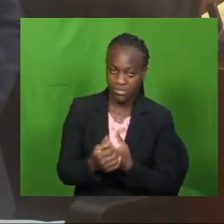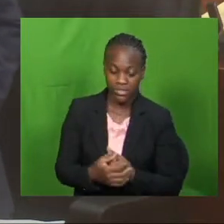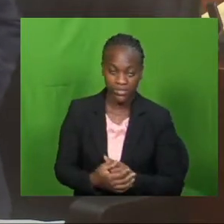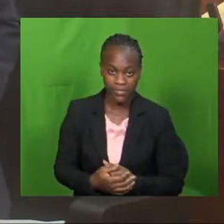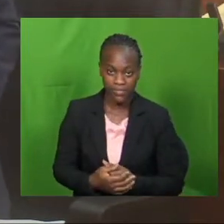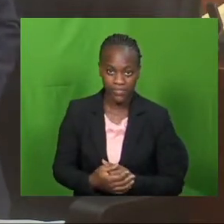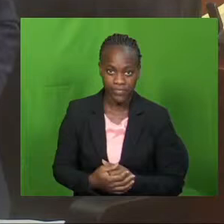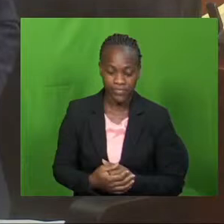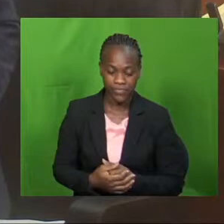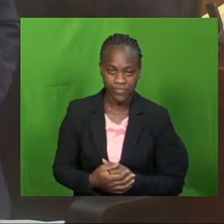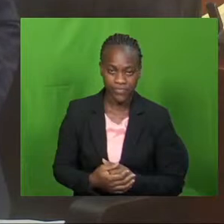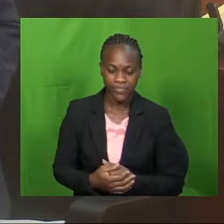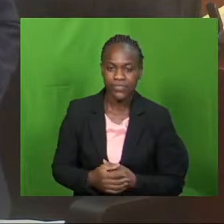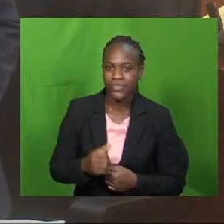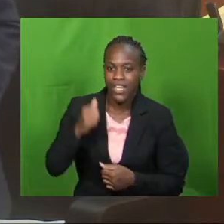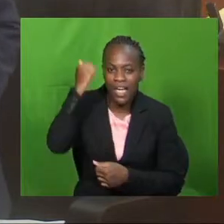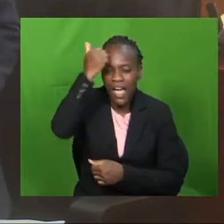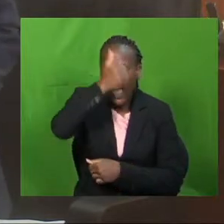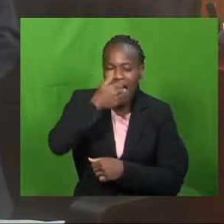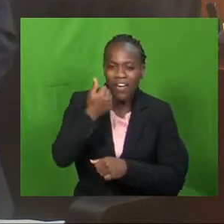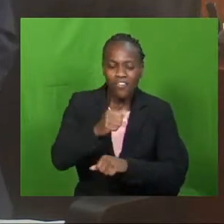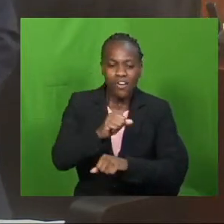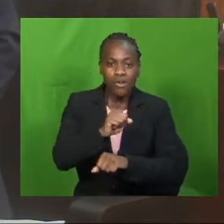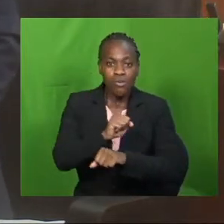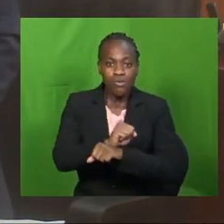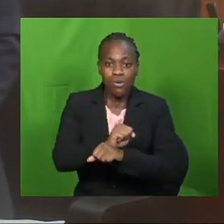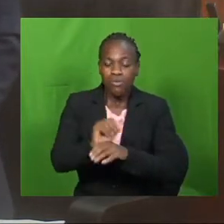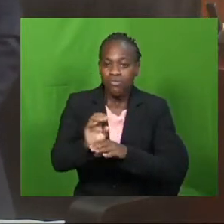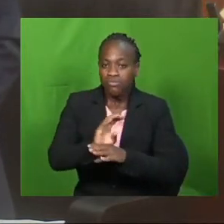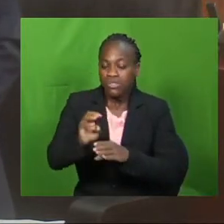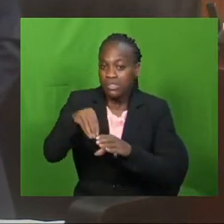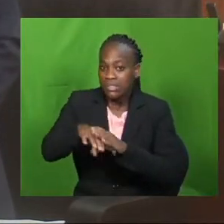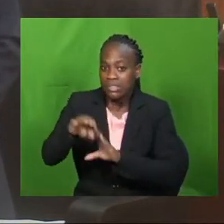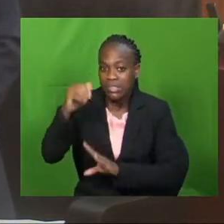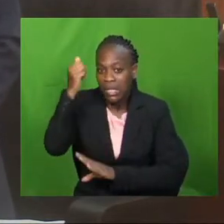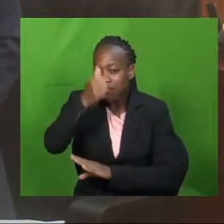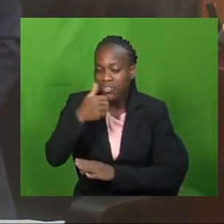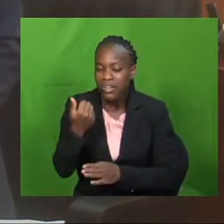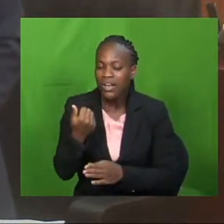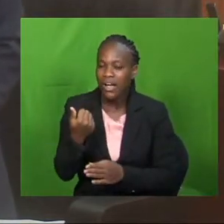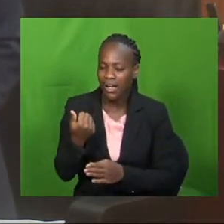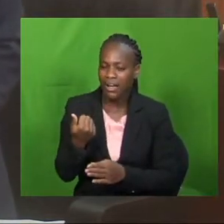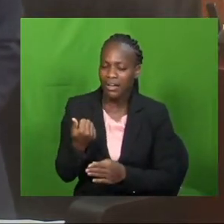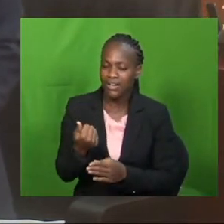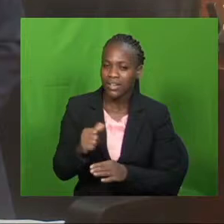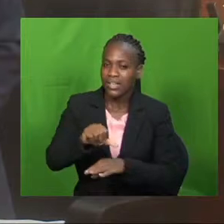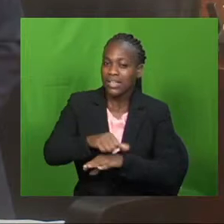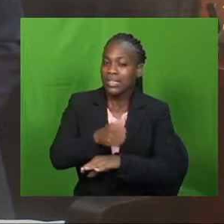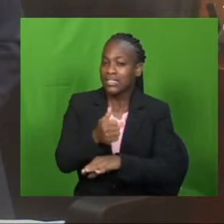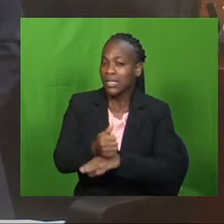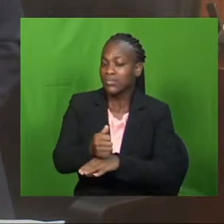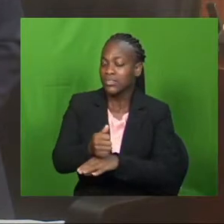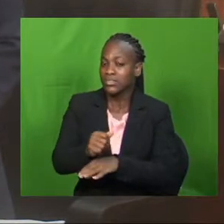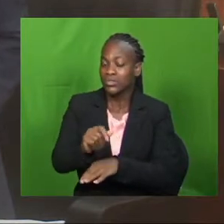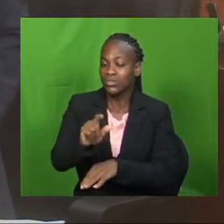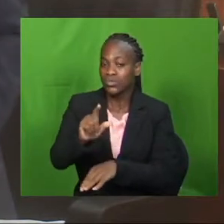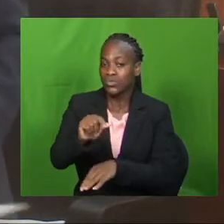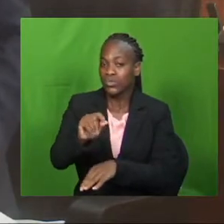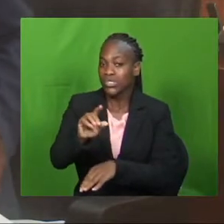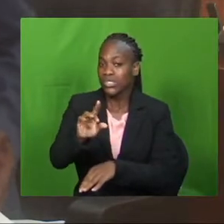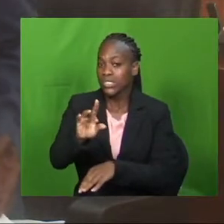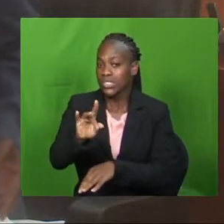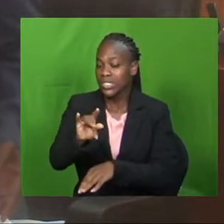flagship project of the African Union established in 2018 to ultimately create a single